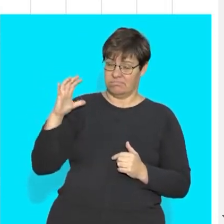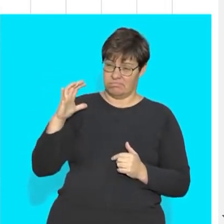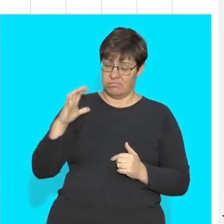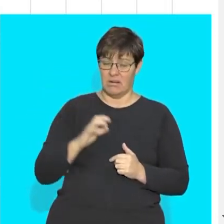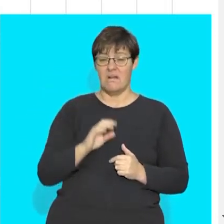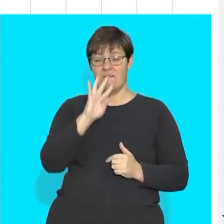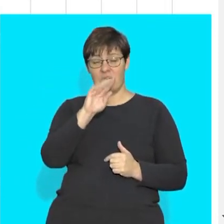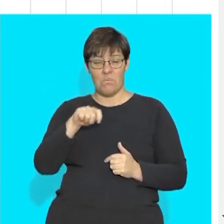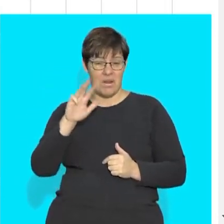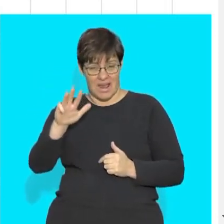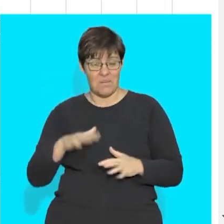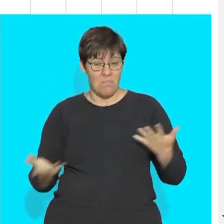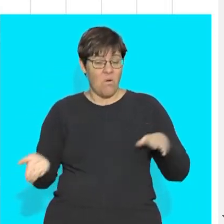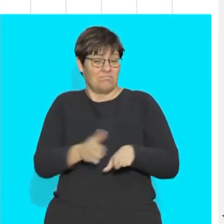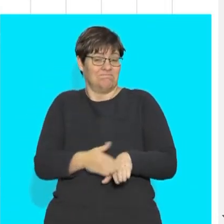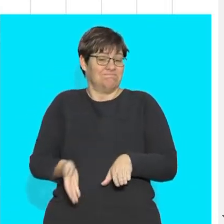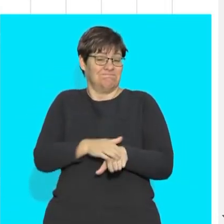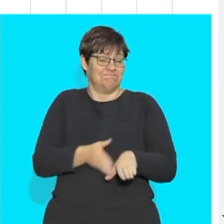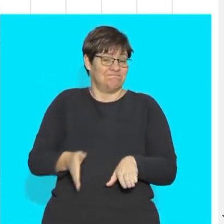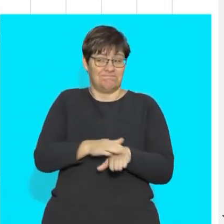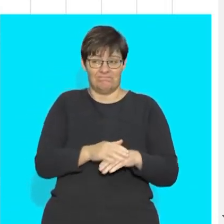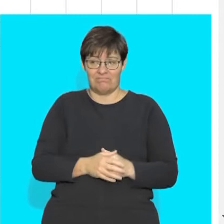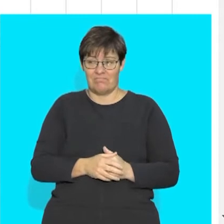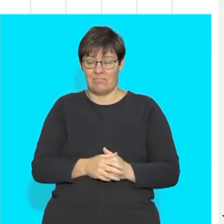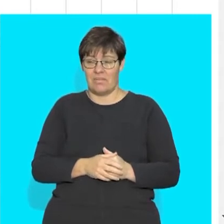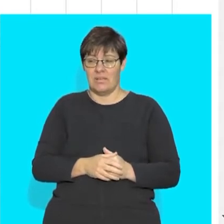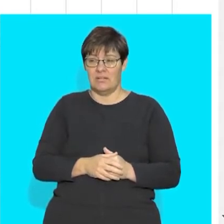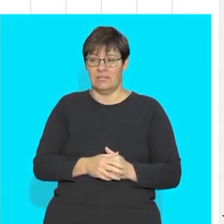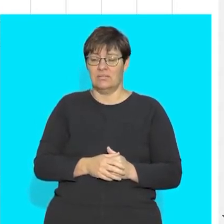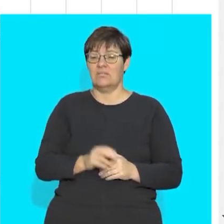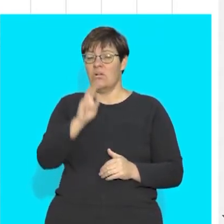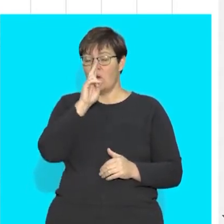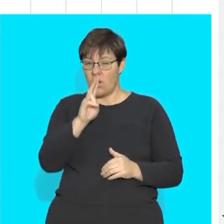right, the more current we get. So when we look